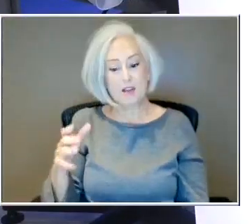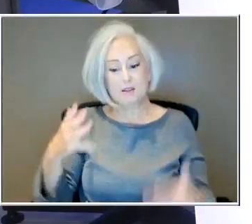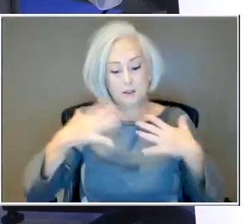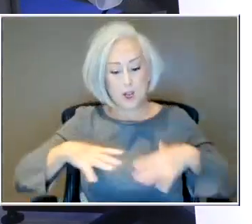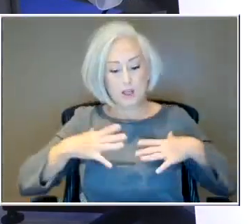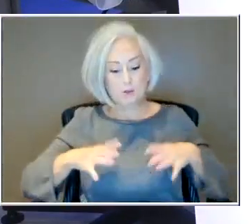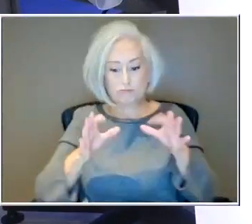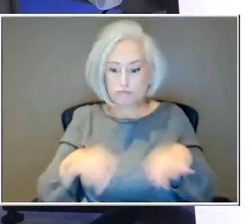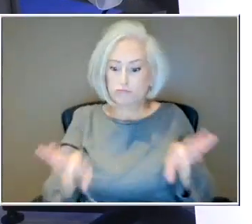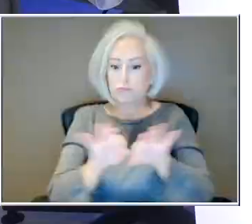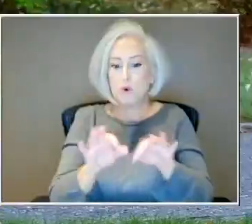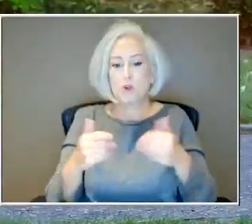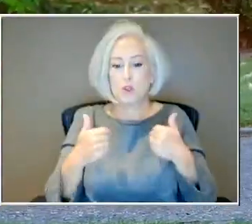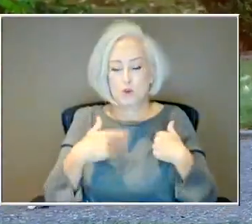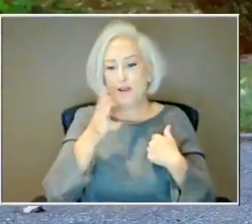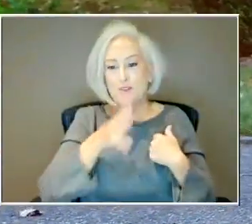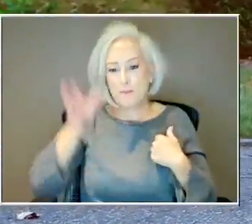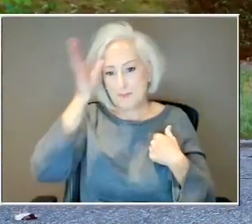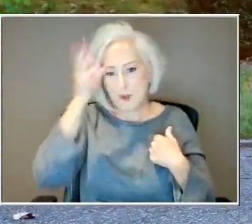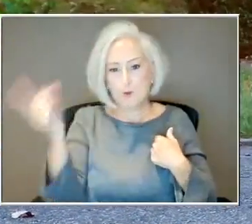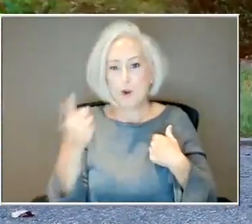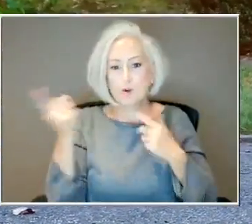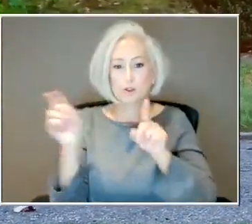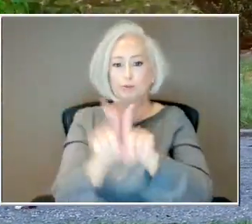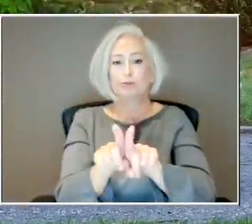from house to house, perhaps. Okay, let's see the next one.